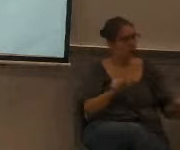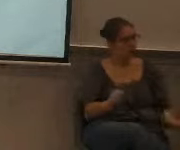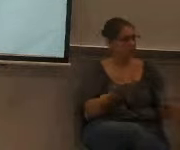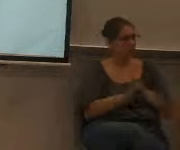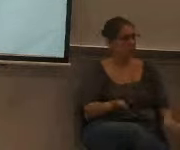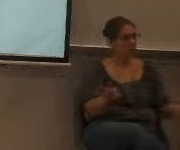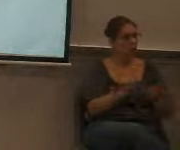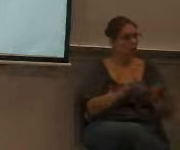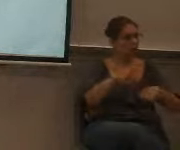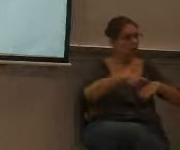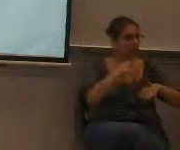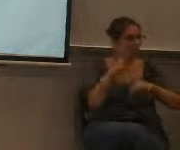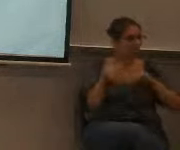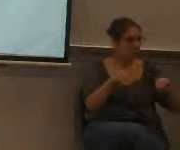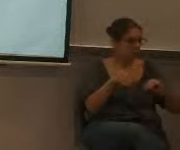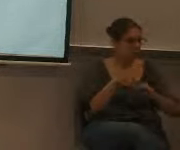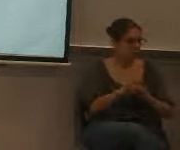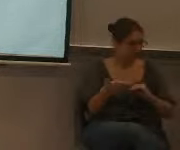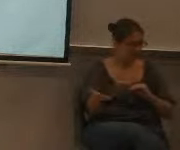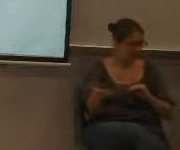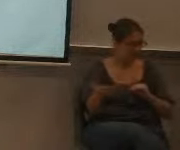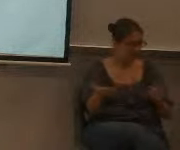important movement of materials.